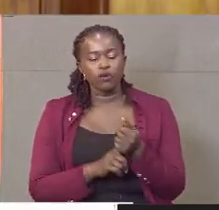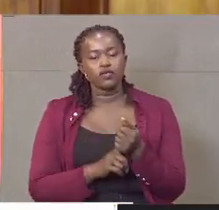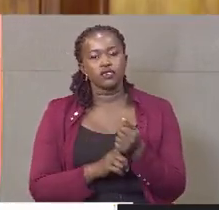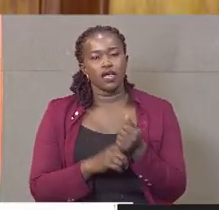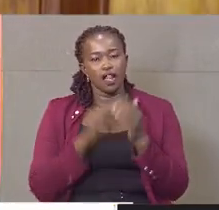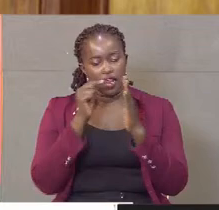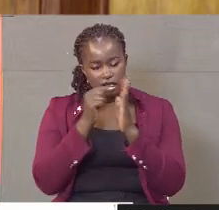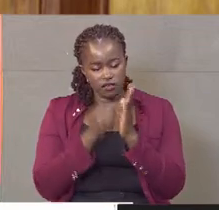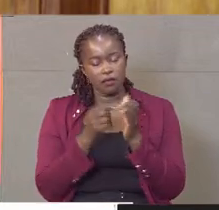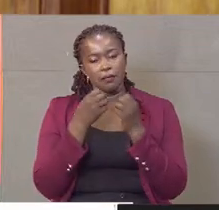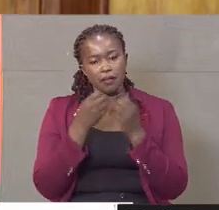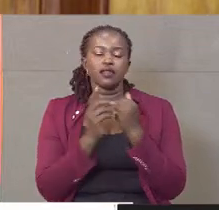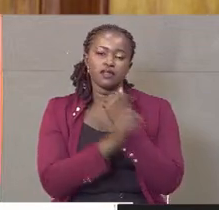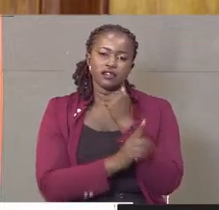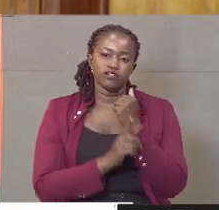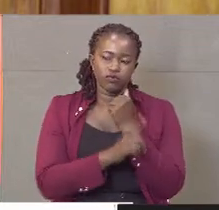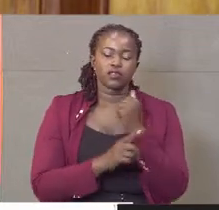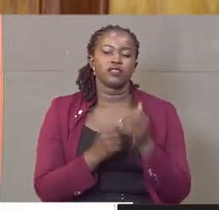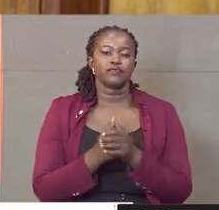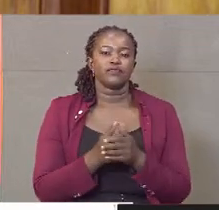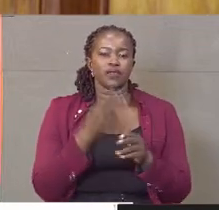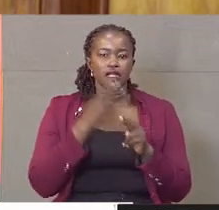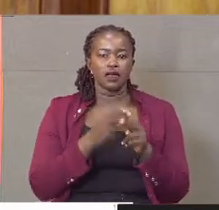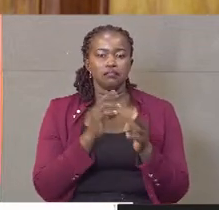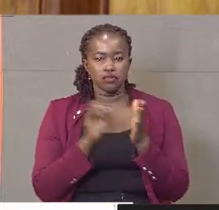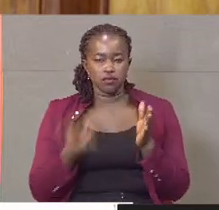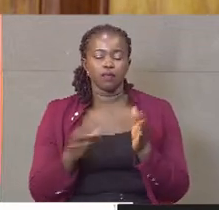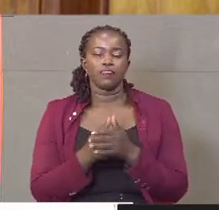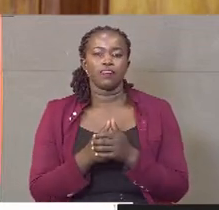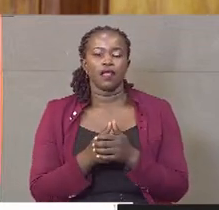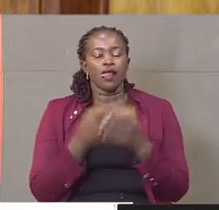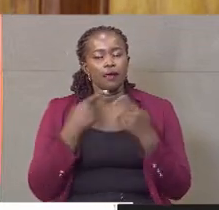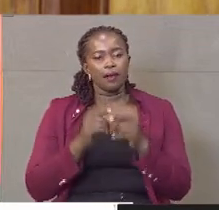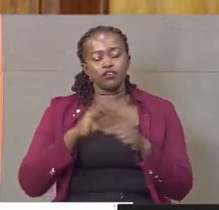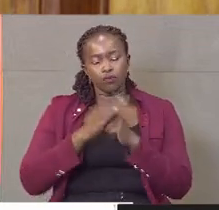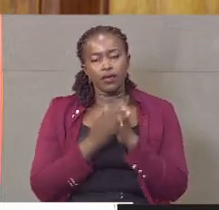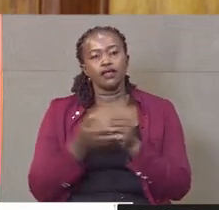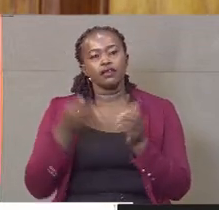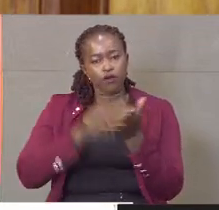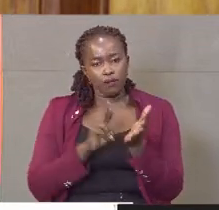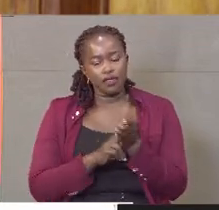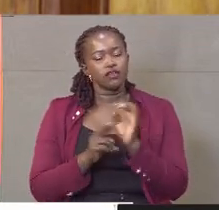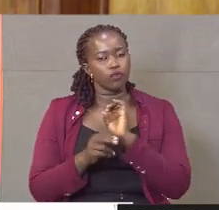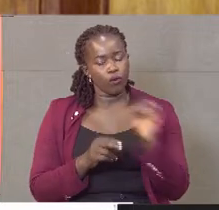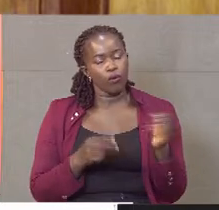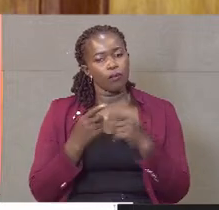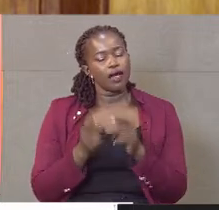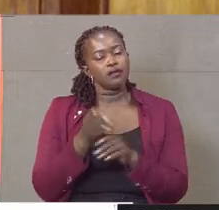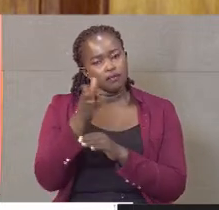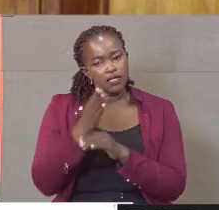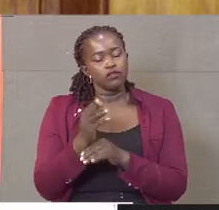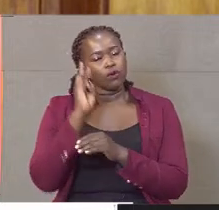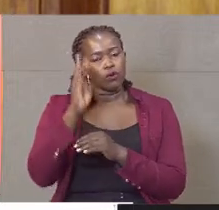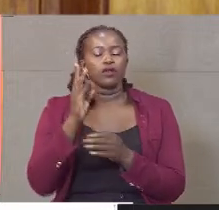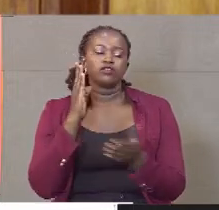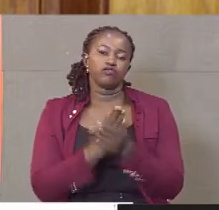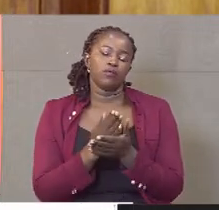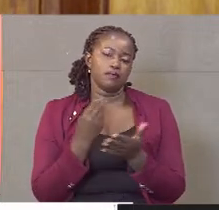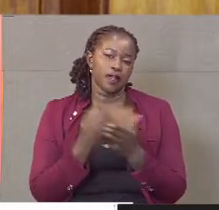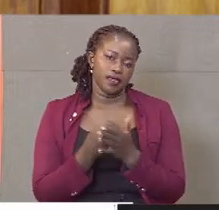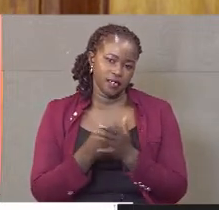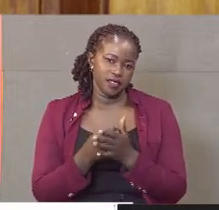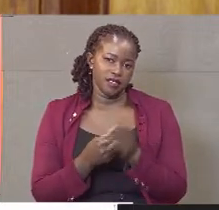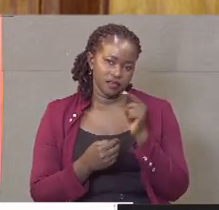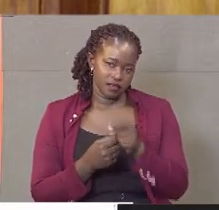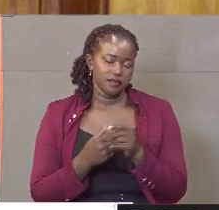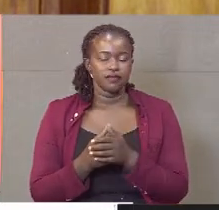districts. And you have not made any recommendation, and yet the ministry is going to stop this money. So